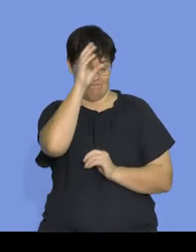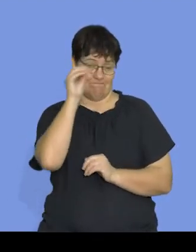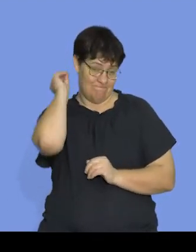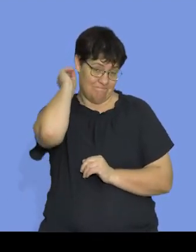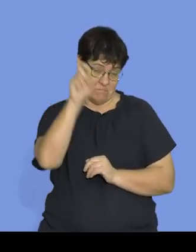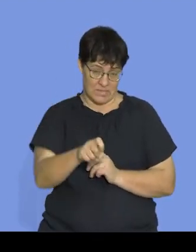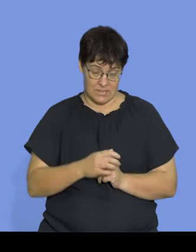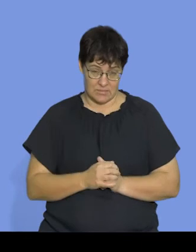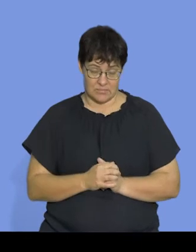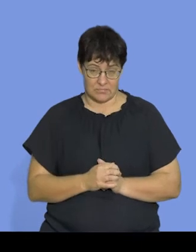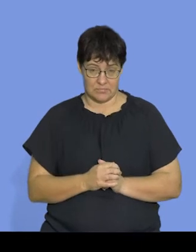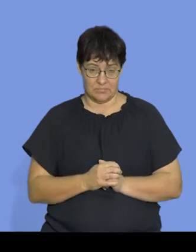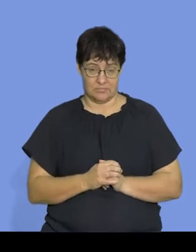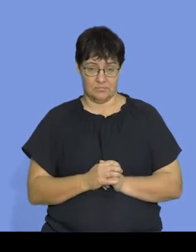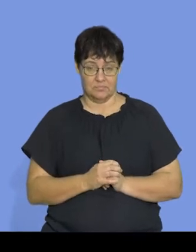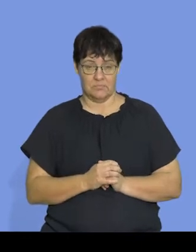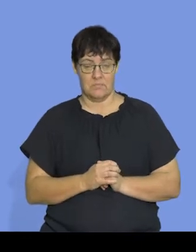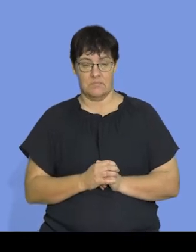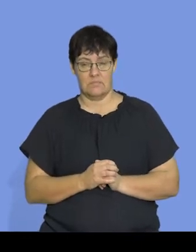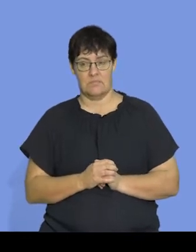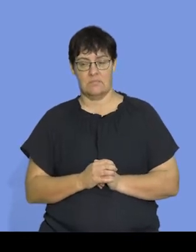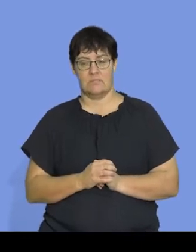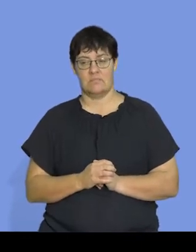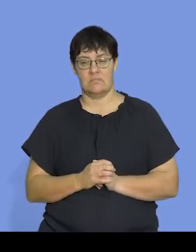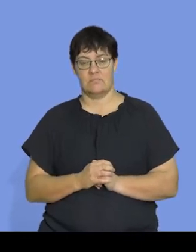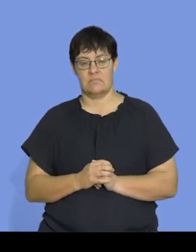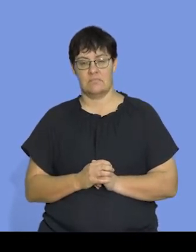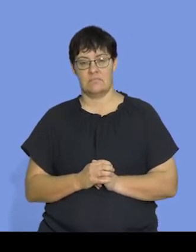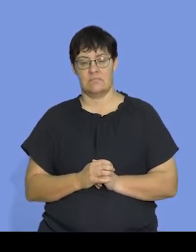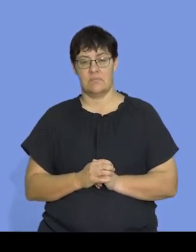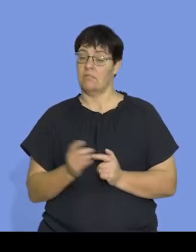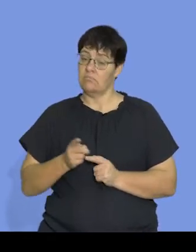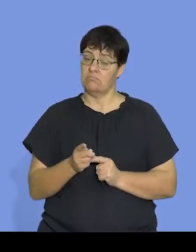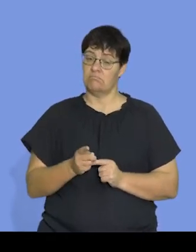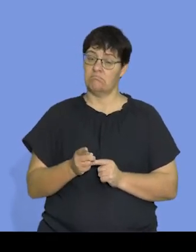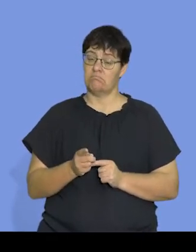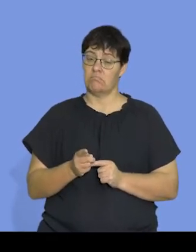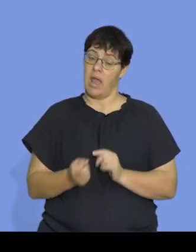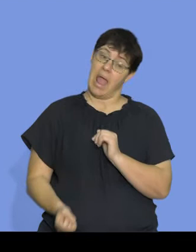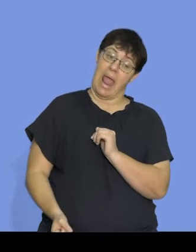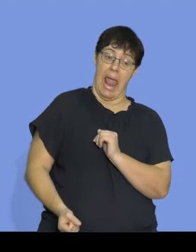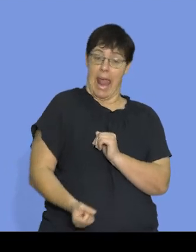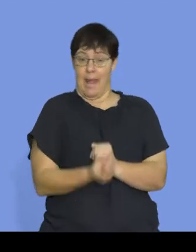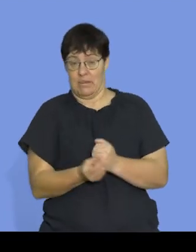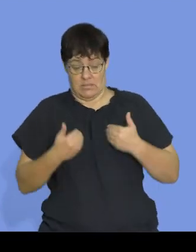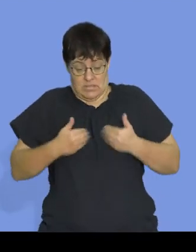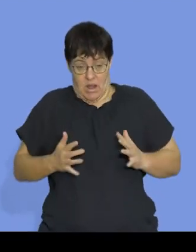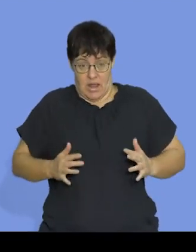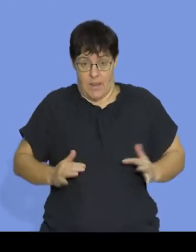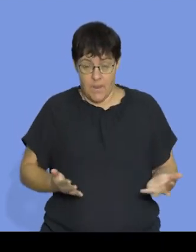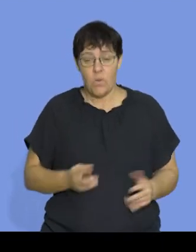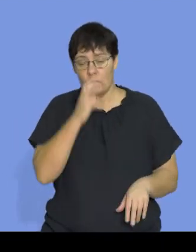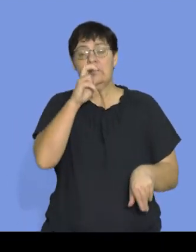always make reference to. Okay, so but then for a reaction to start, there's a certain minimum amount of